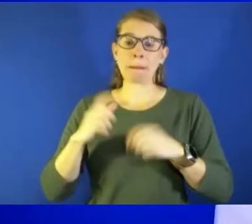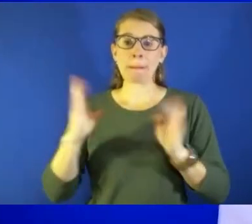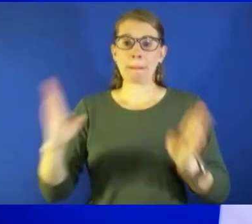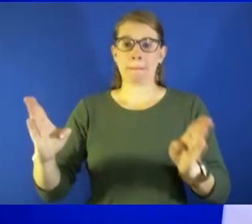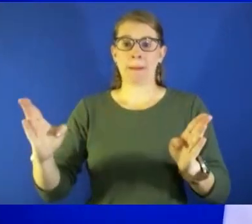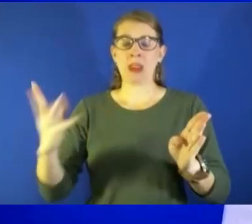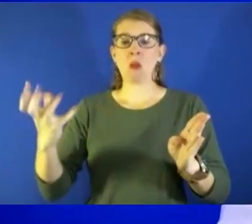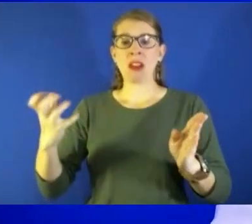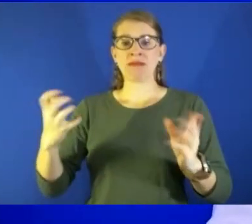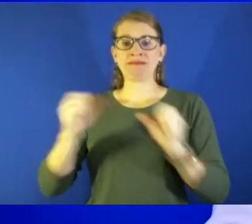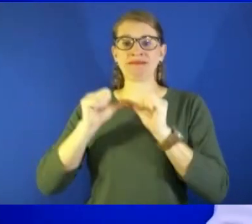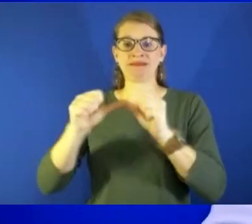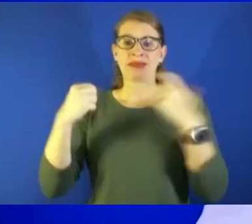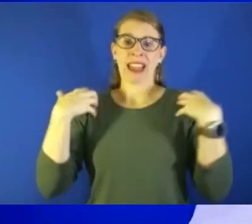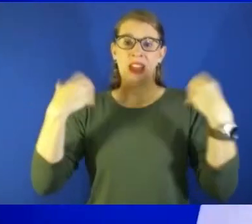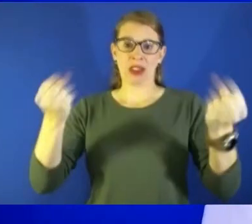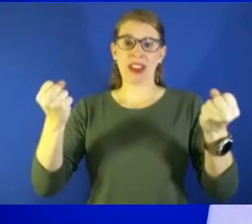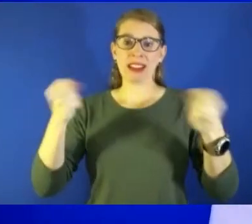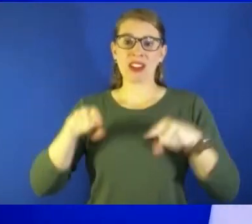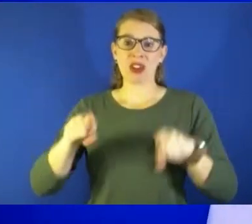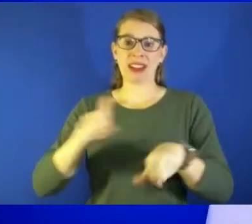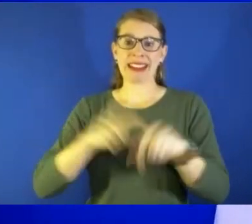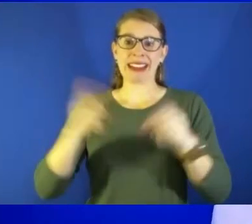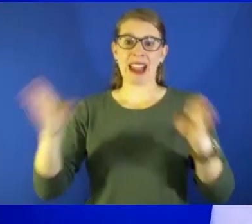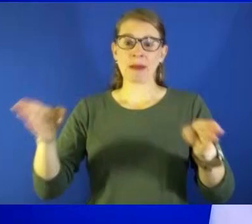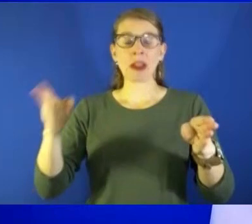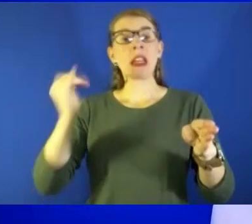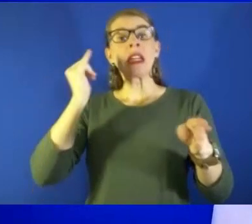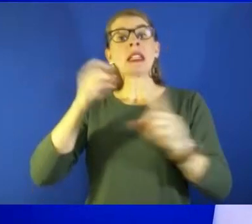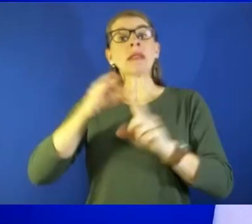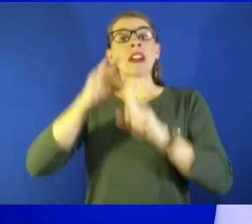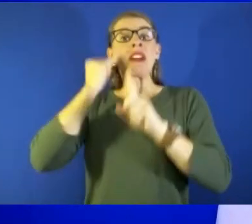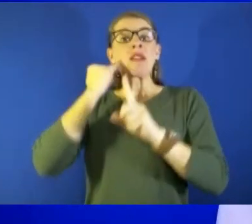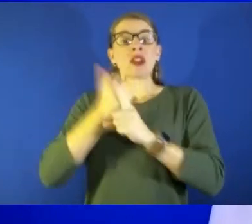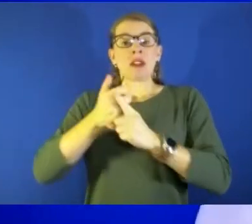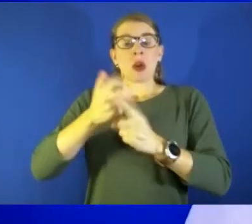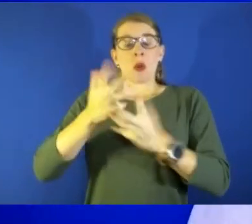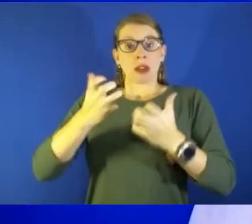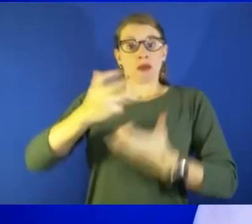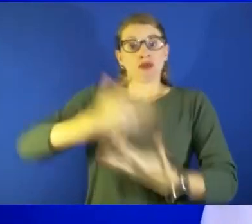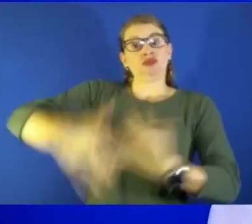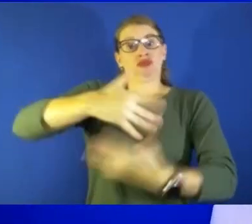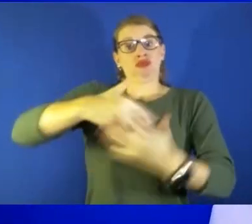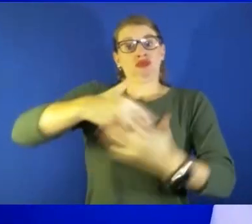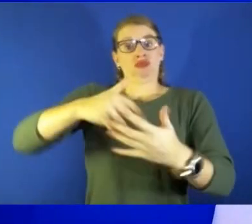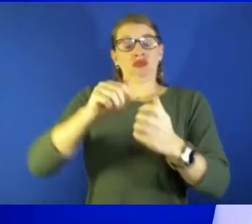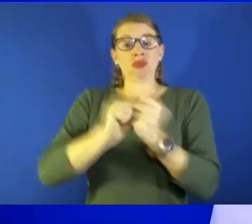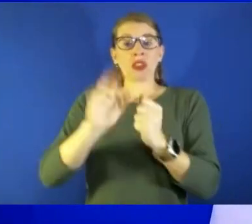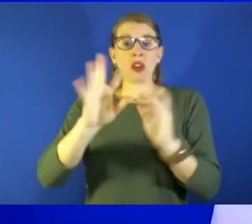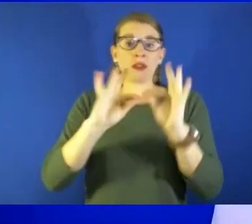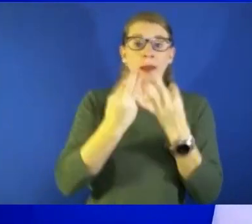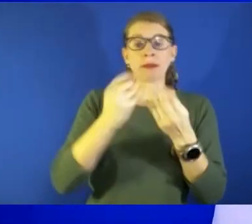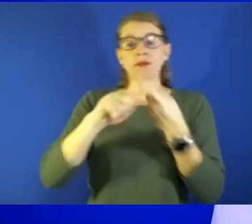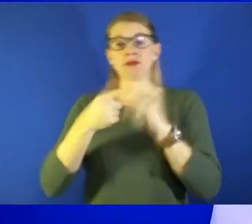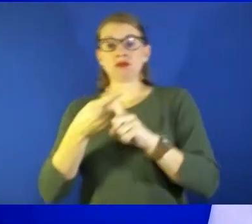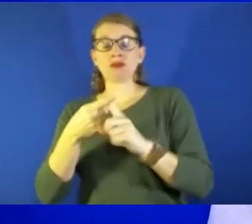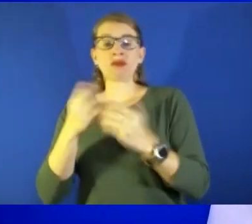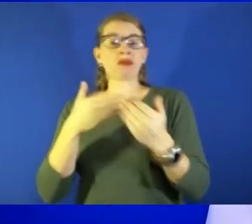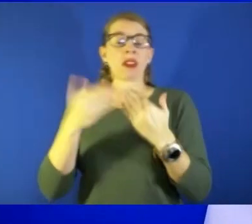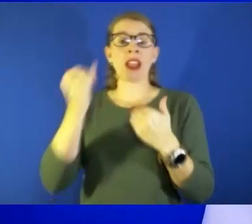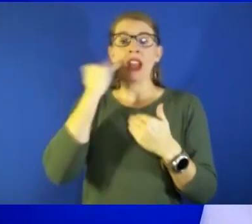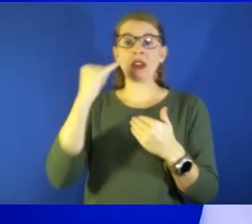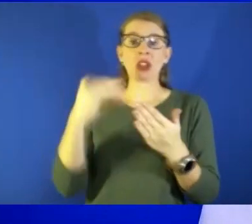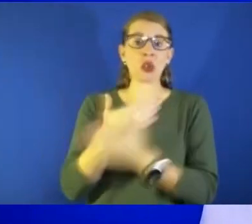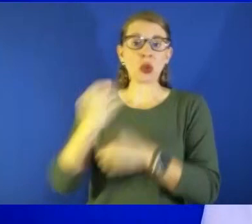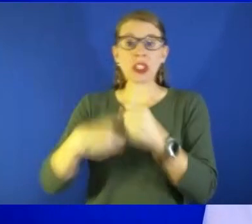then, especially if you're planning to gather with friends and family during those times, whether it's Thanksgiving, New Year's, or Christmas, or